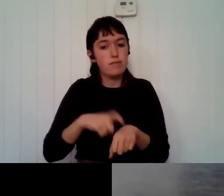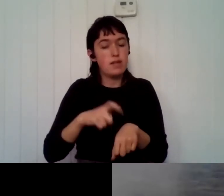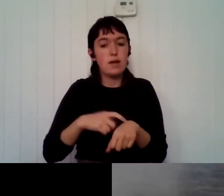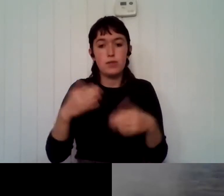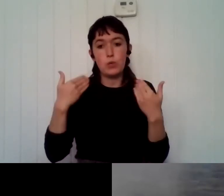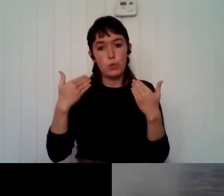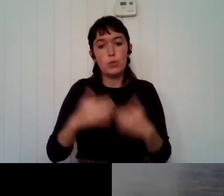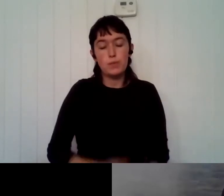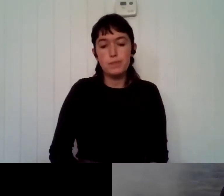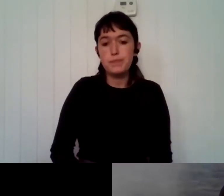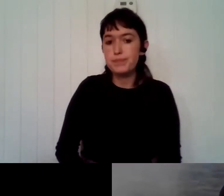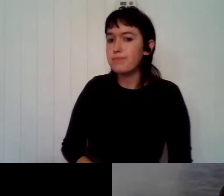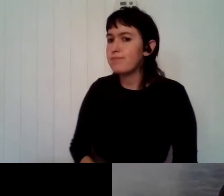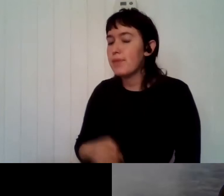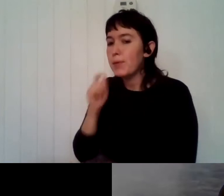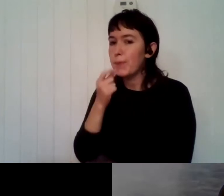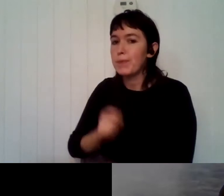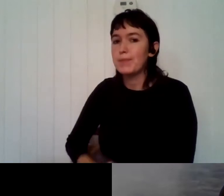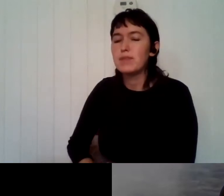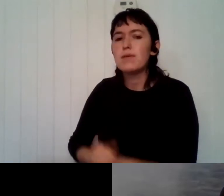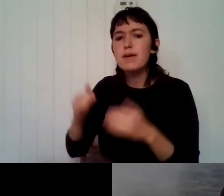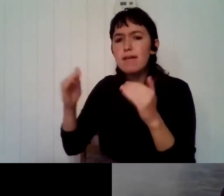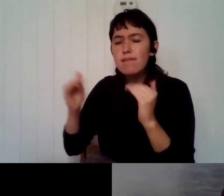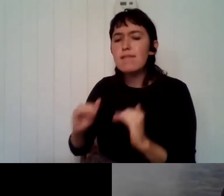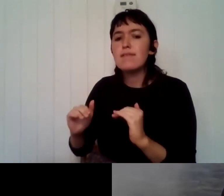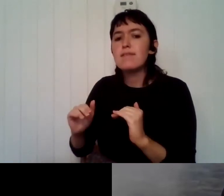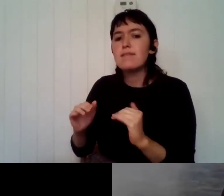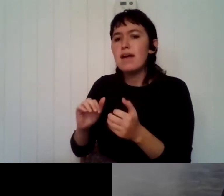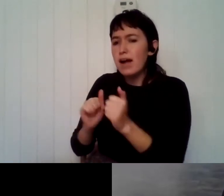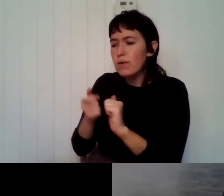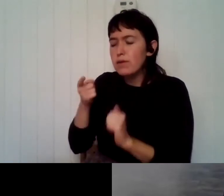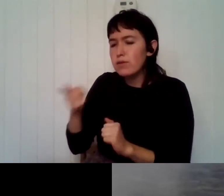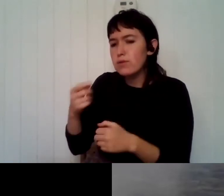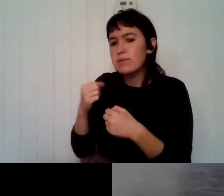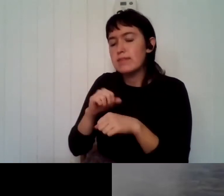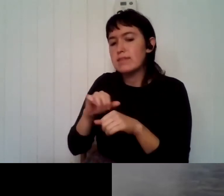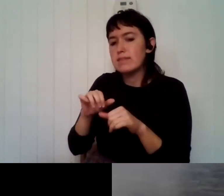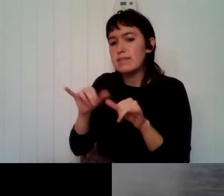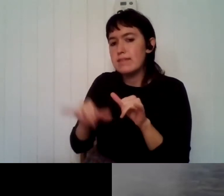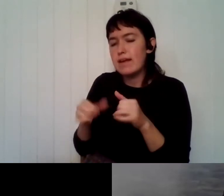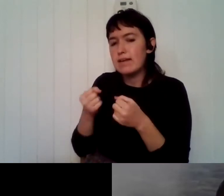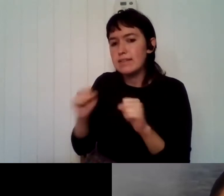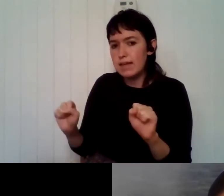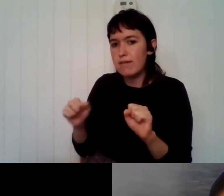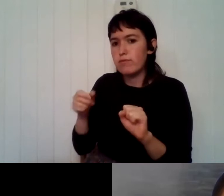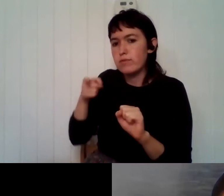couple questions how are you staying safe when you're studying volcanoes and getting close to